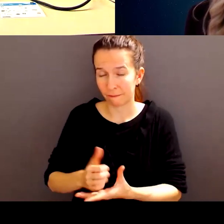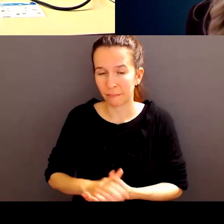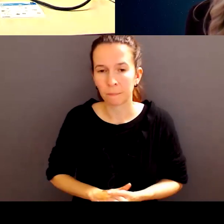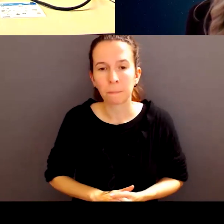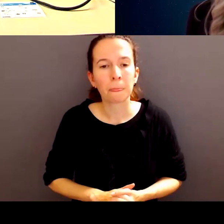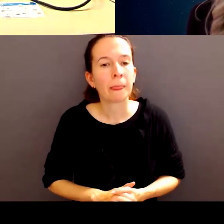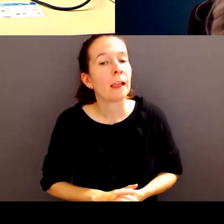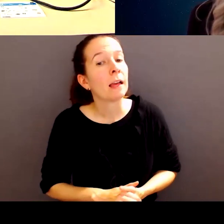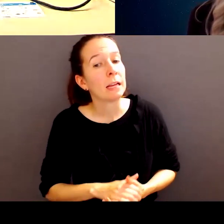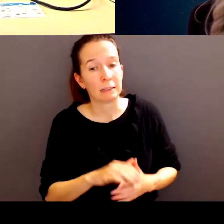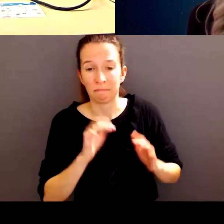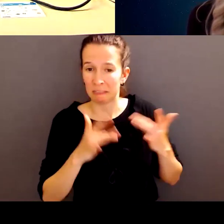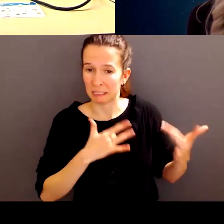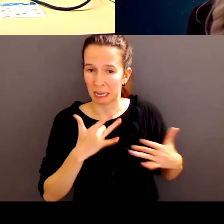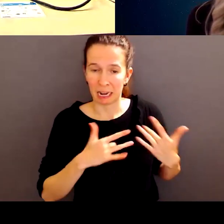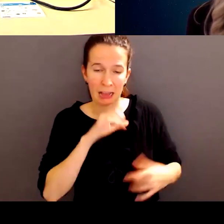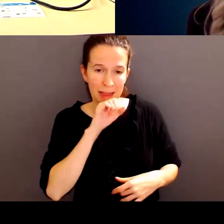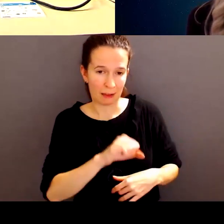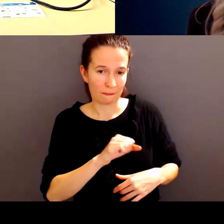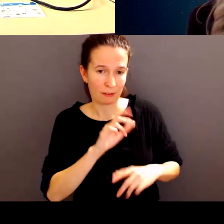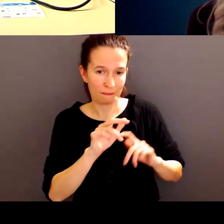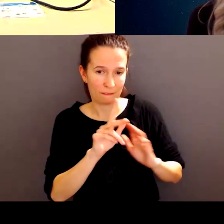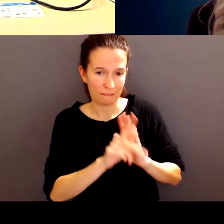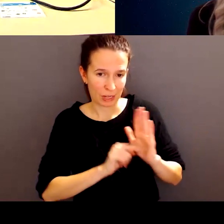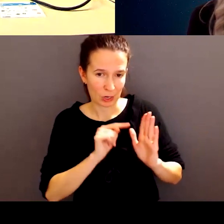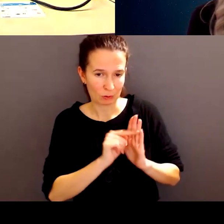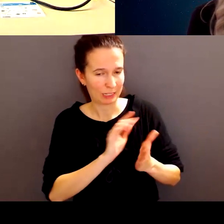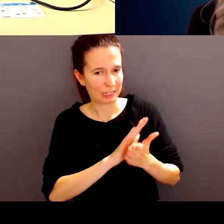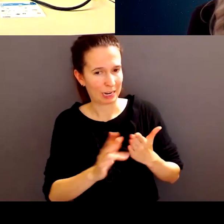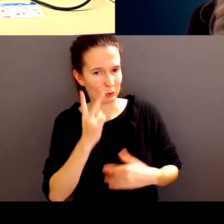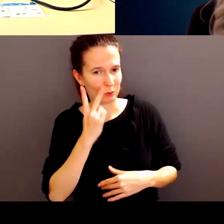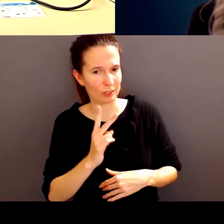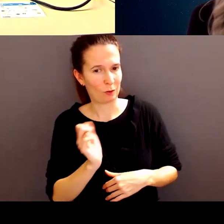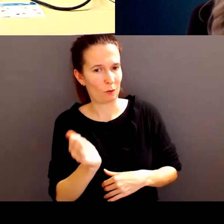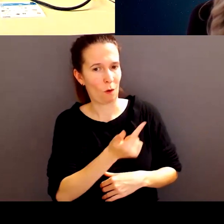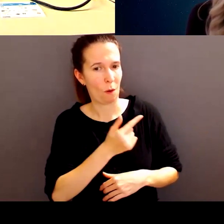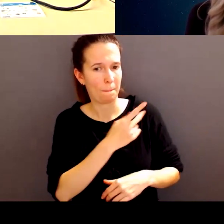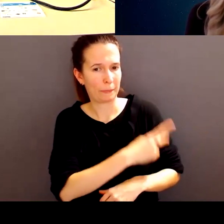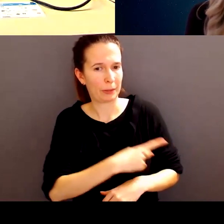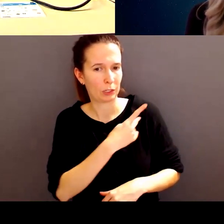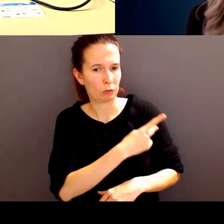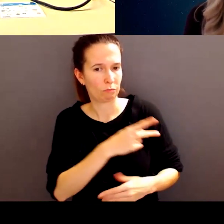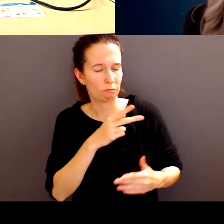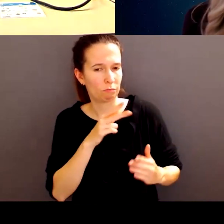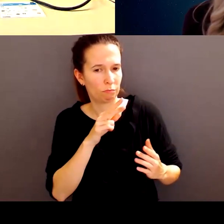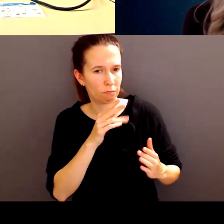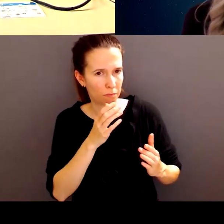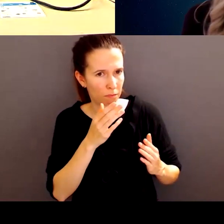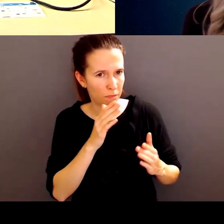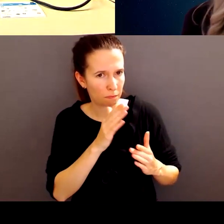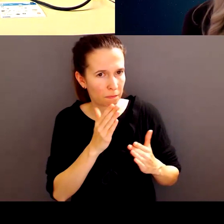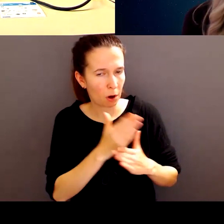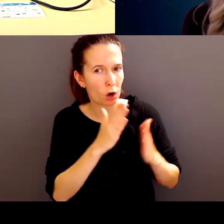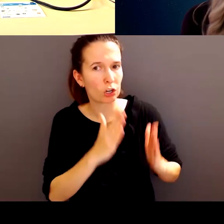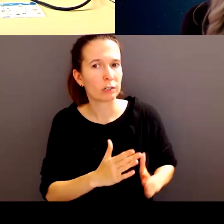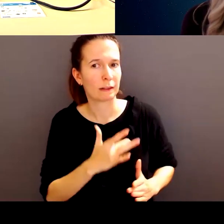the video and to hear the empowerment that you brought to your patient partners. Thank you for that. We will, just due to